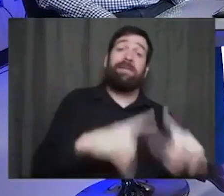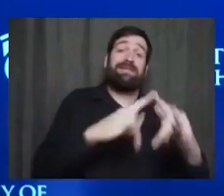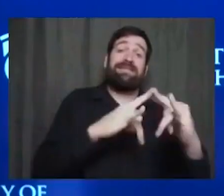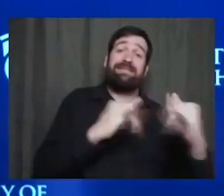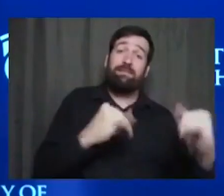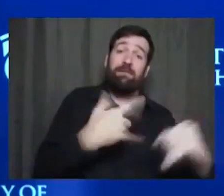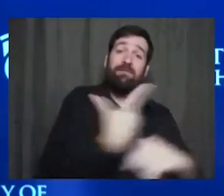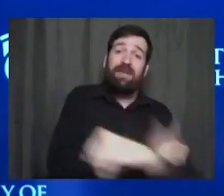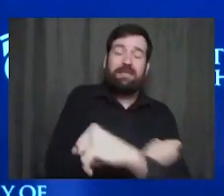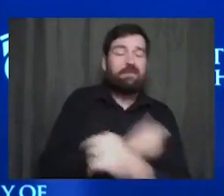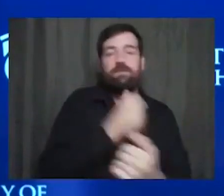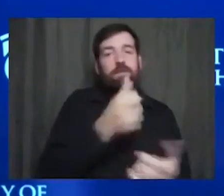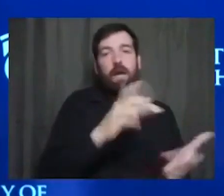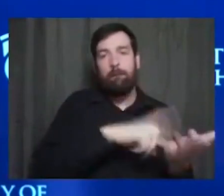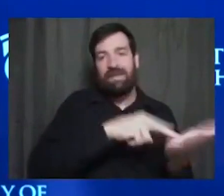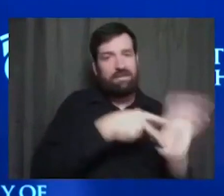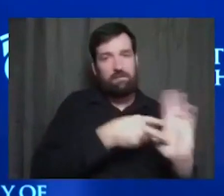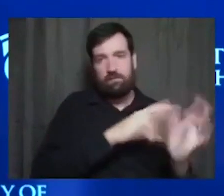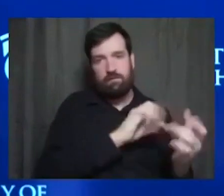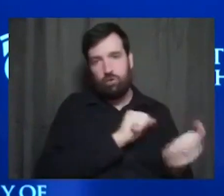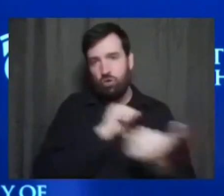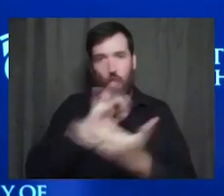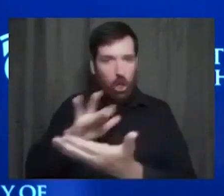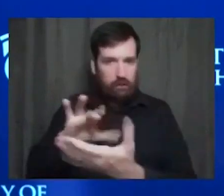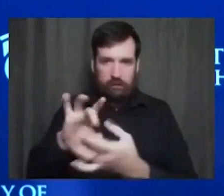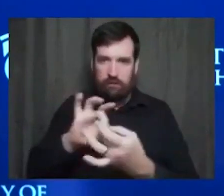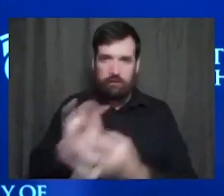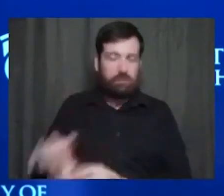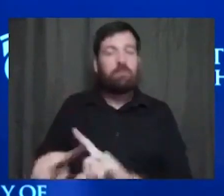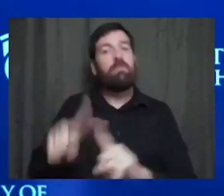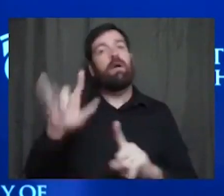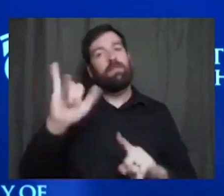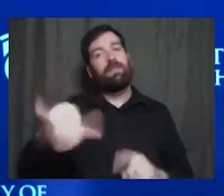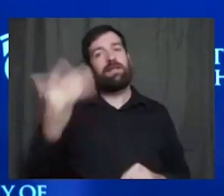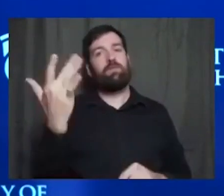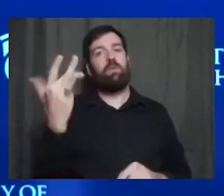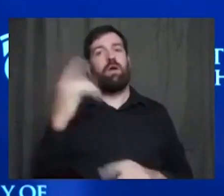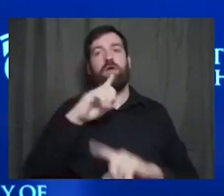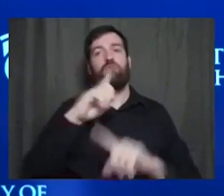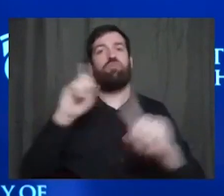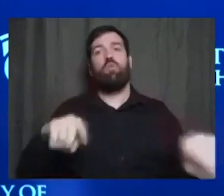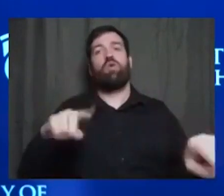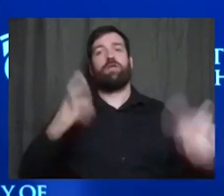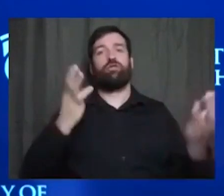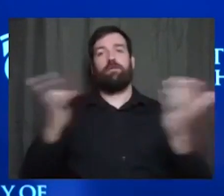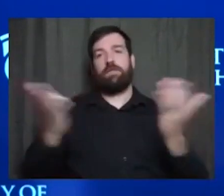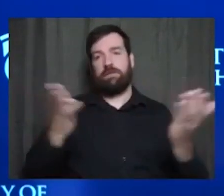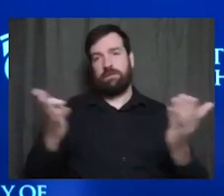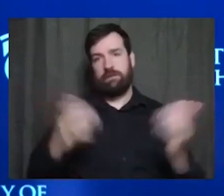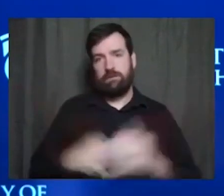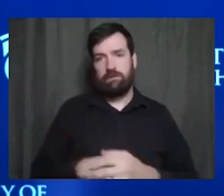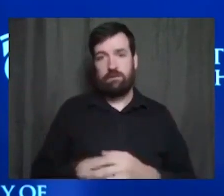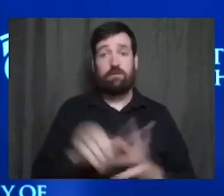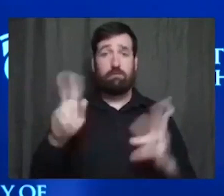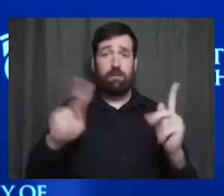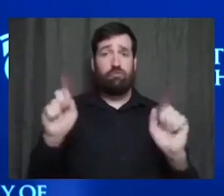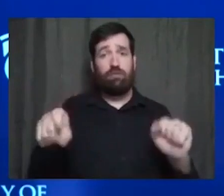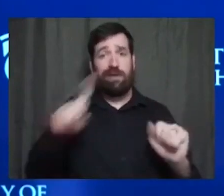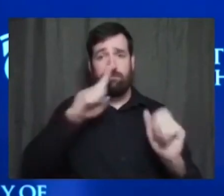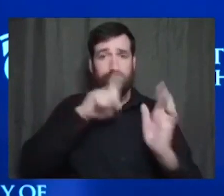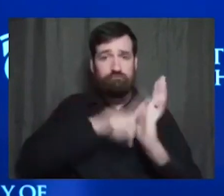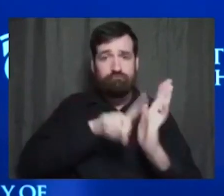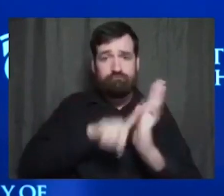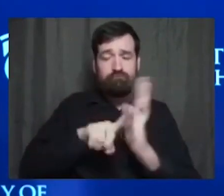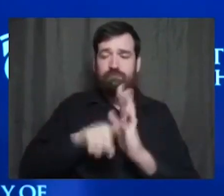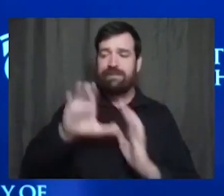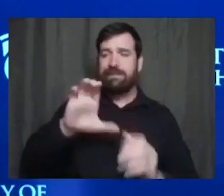associated. But certainly that is why we continue to have that reporting service so that people can investigate. The CDC, the